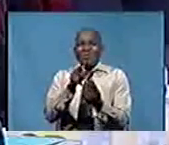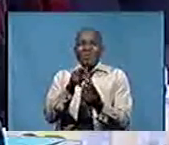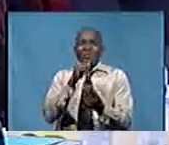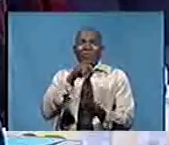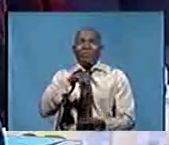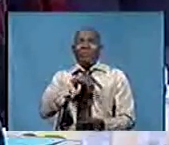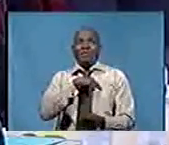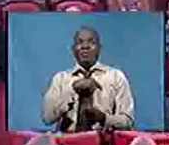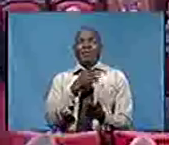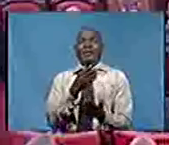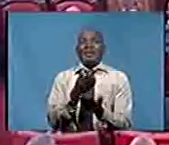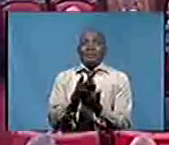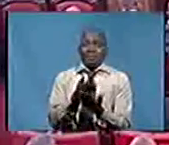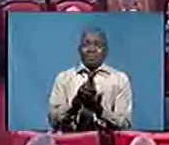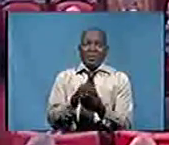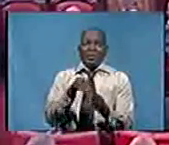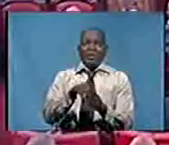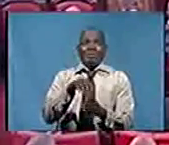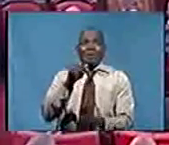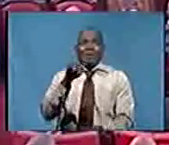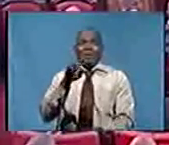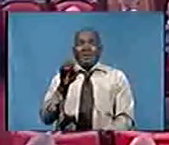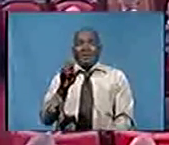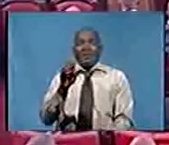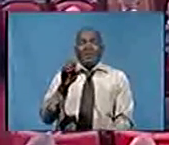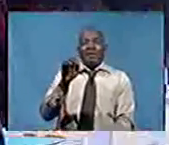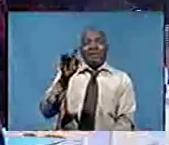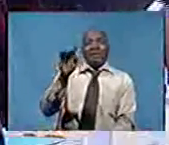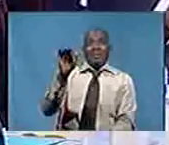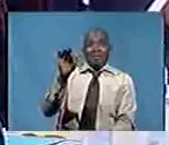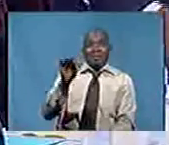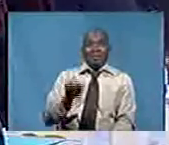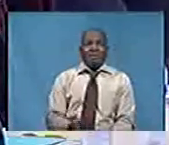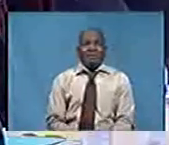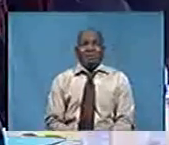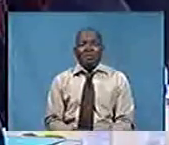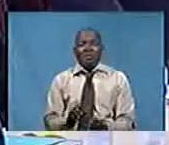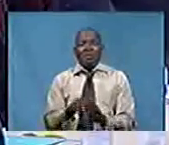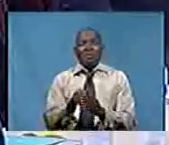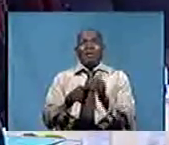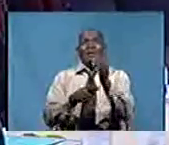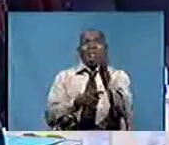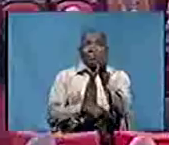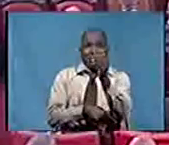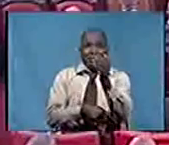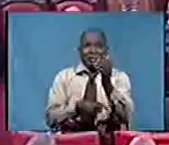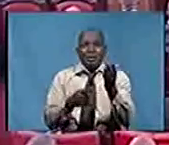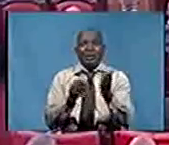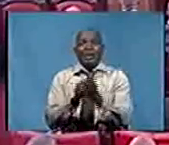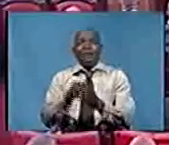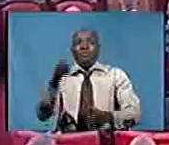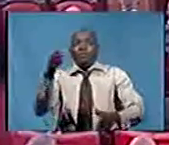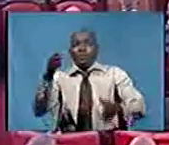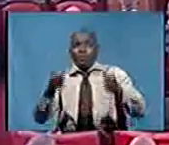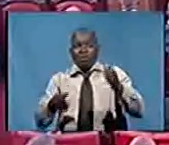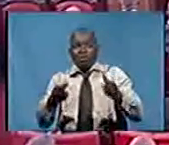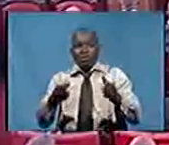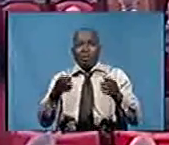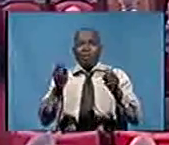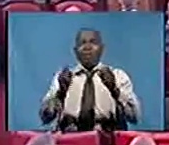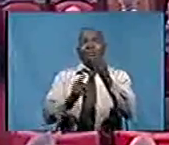Yes, under Article 19. It's almost arbitrary. It is not defined, and the punishment is discretionary. Judicial function, judicial